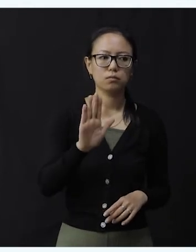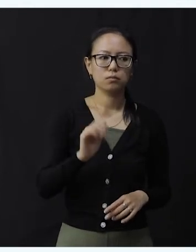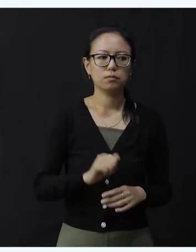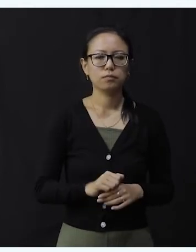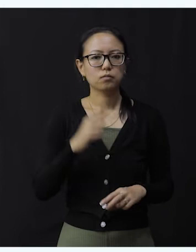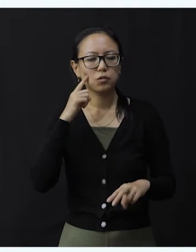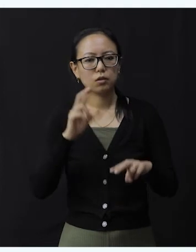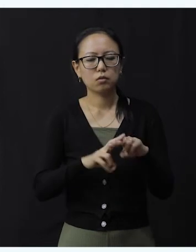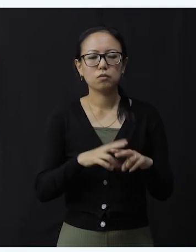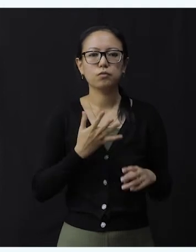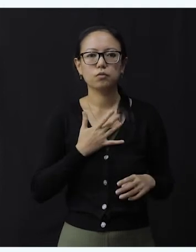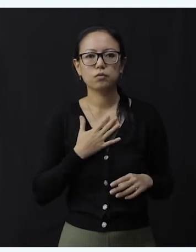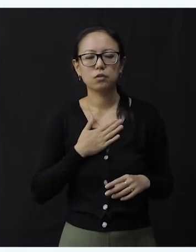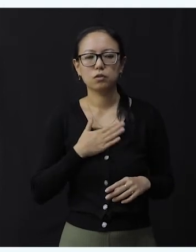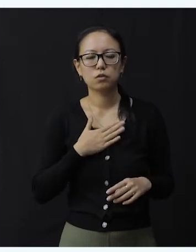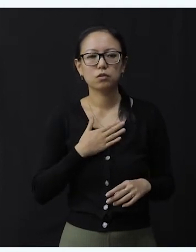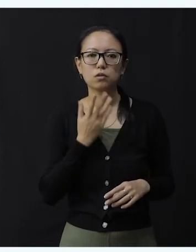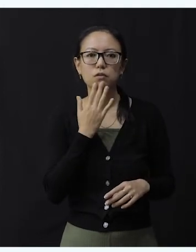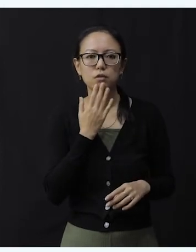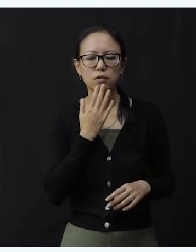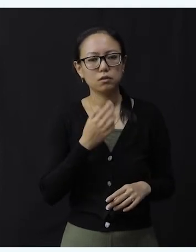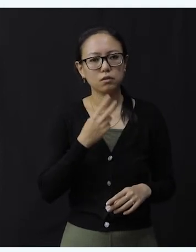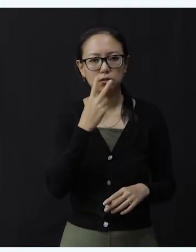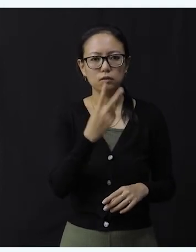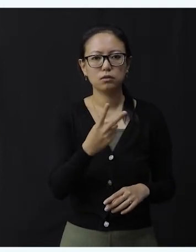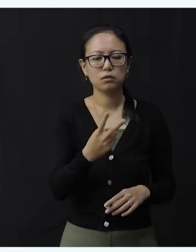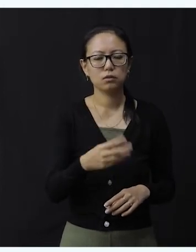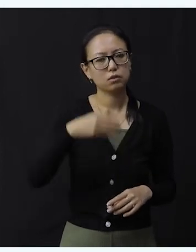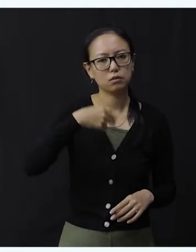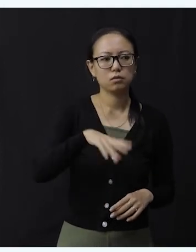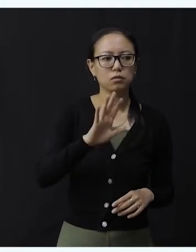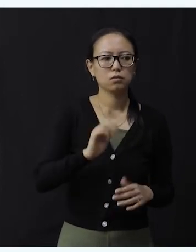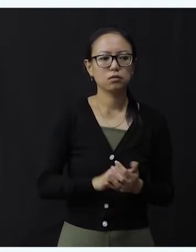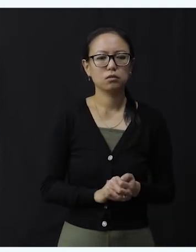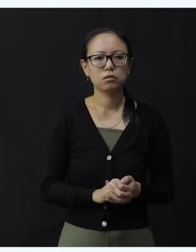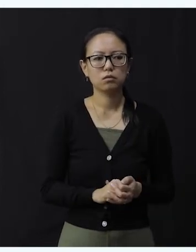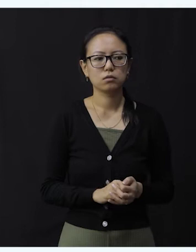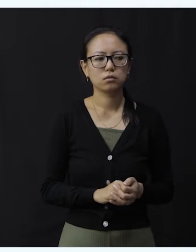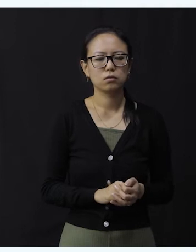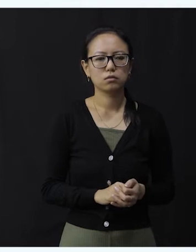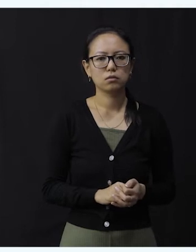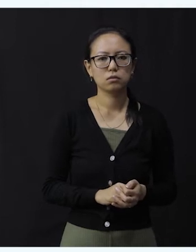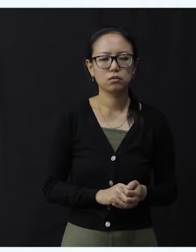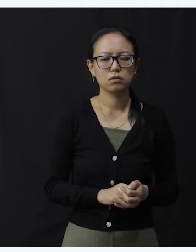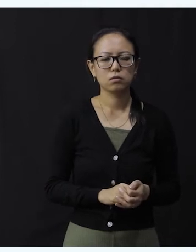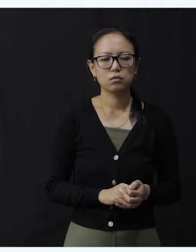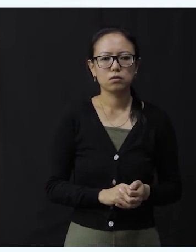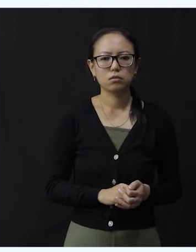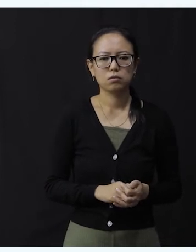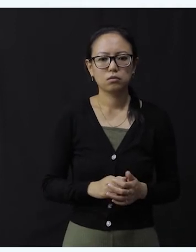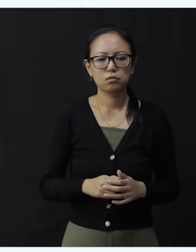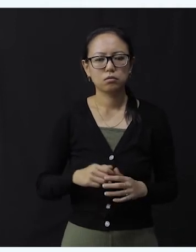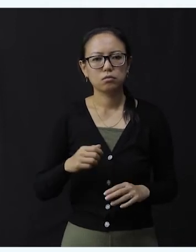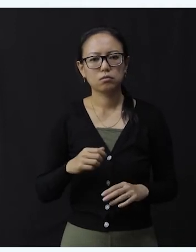And it is also very important for you to follow, and you have to watch for the turning vehicles. While you are about to cross the road,